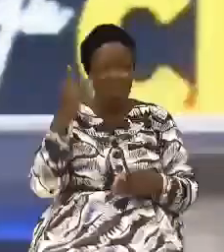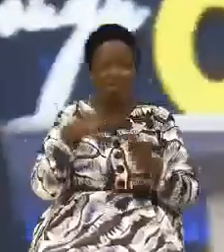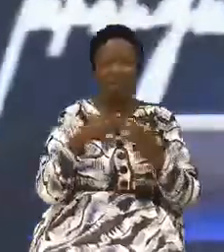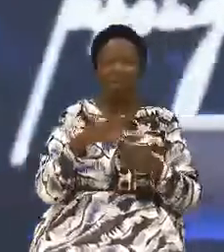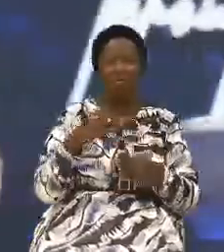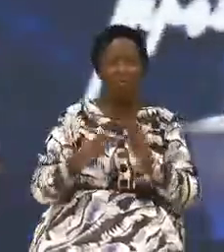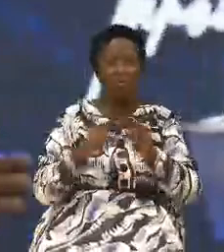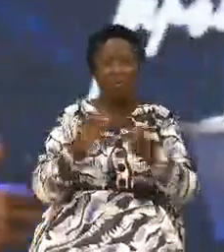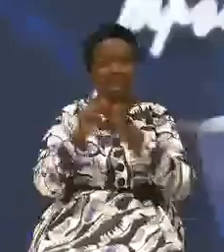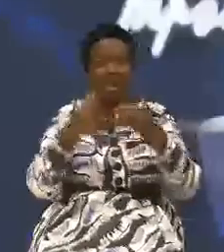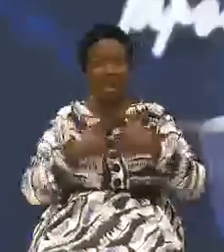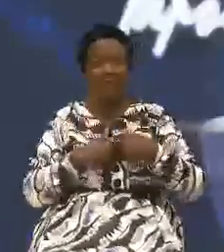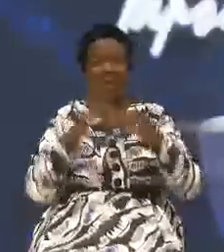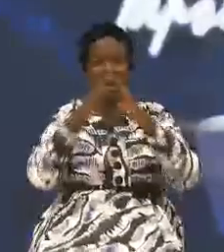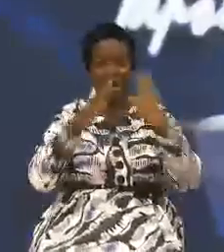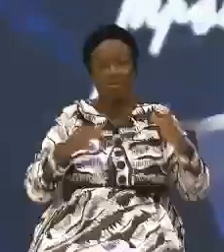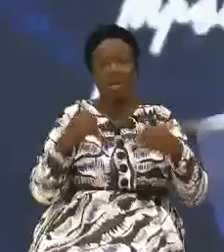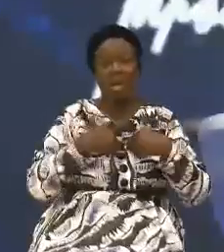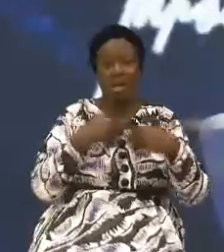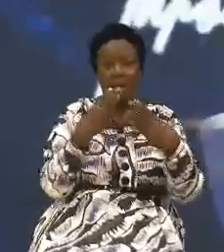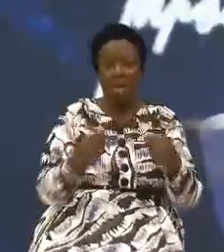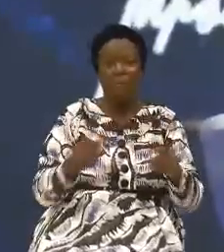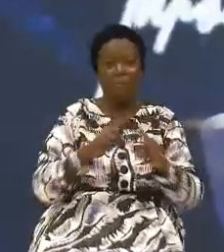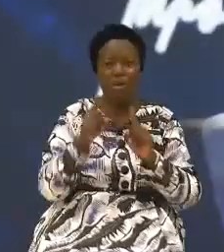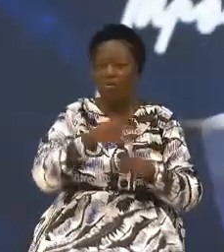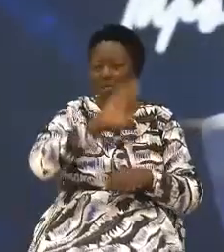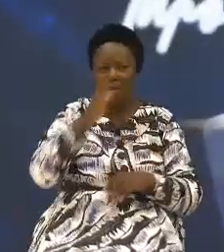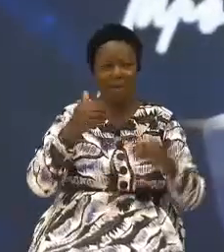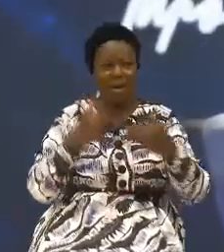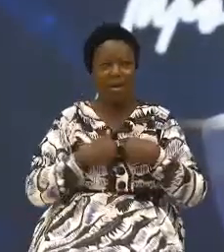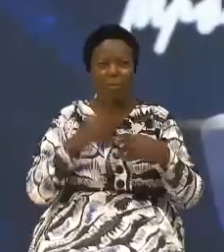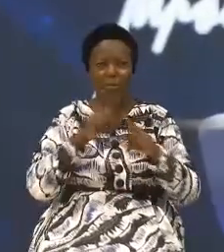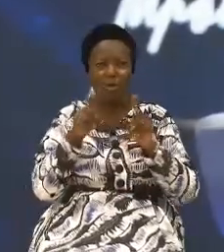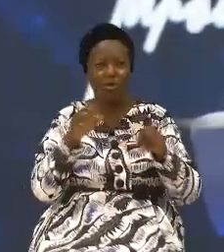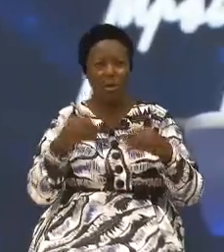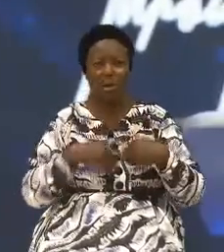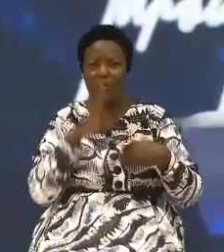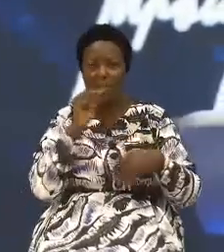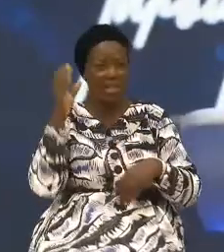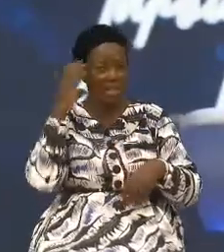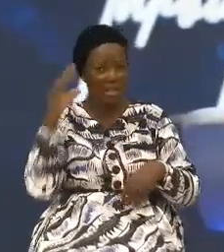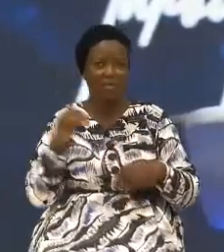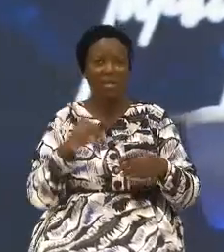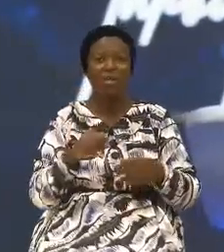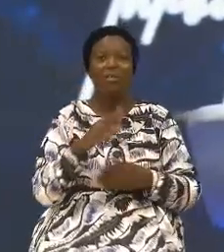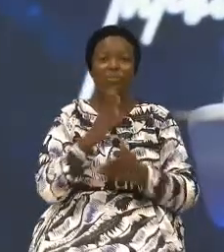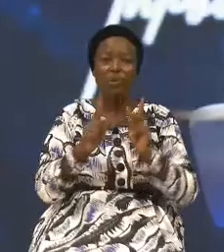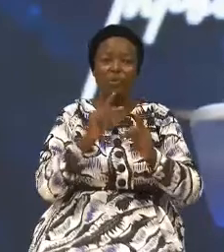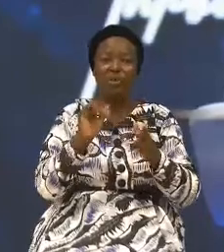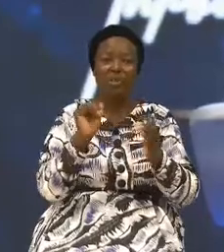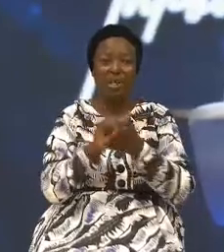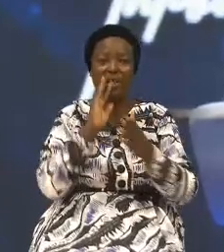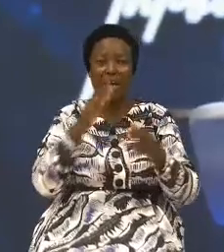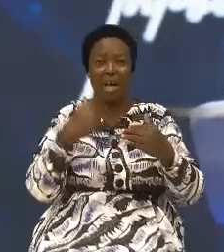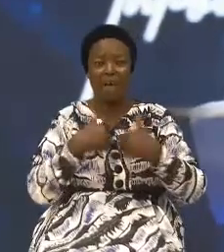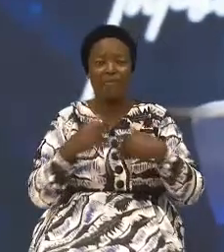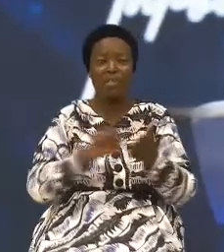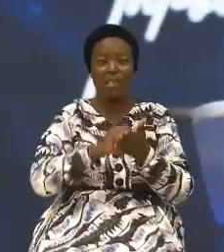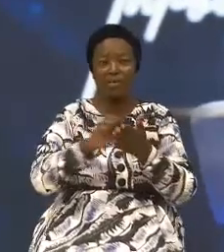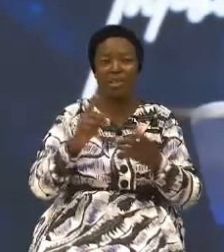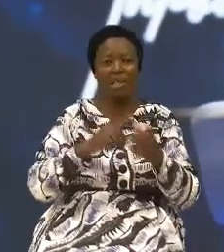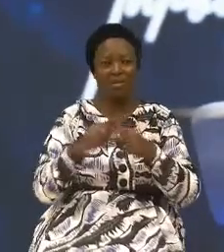having land, and you never had. You've been hearing about people having sanctification, and you said,